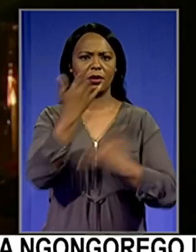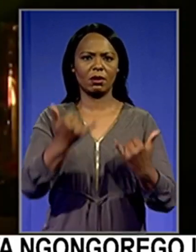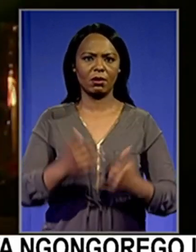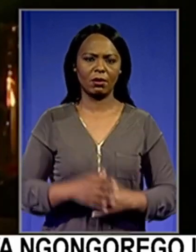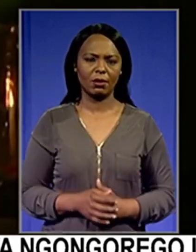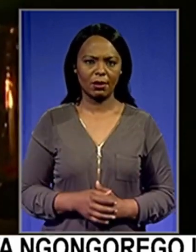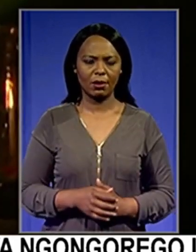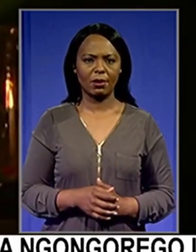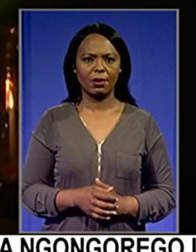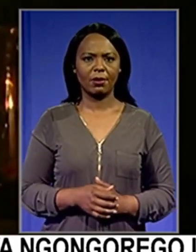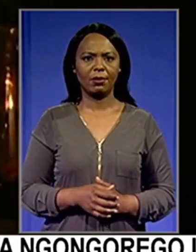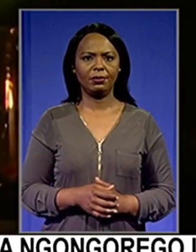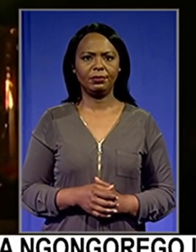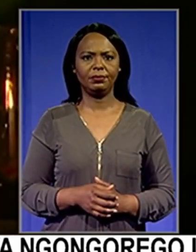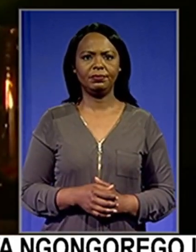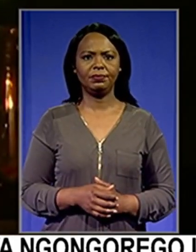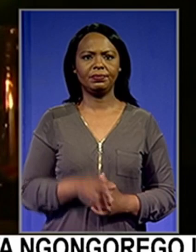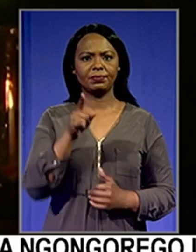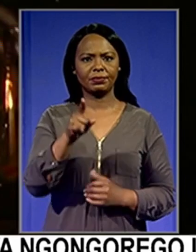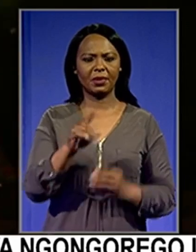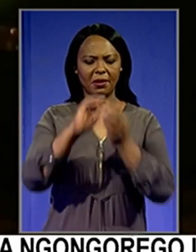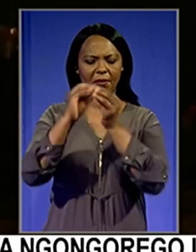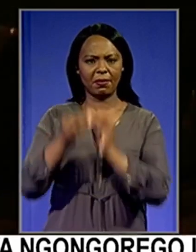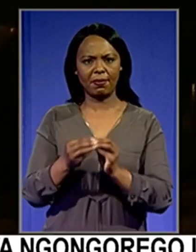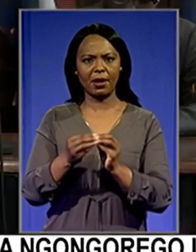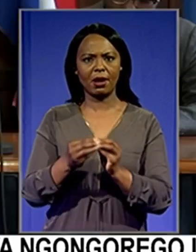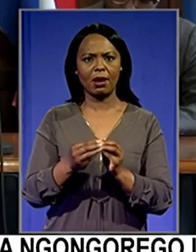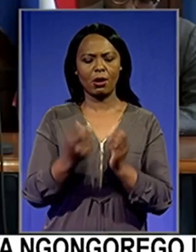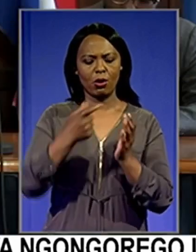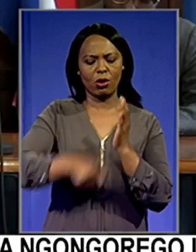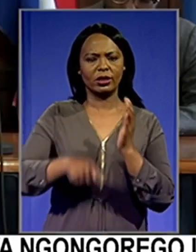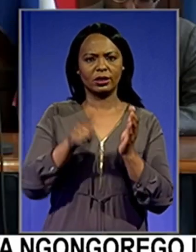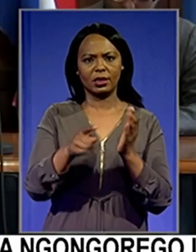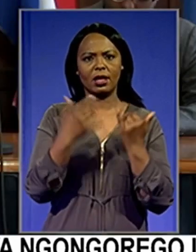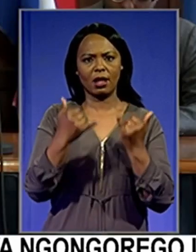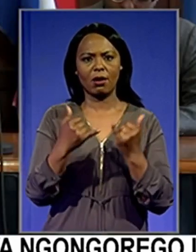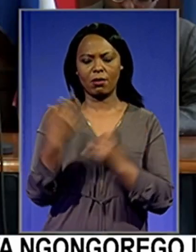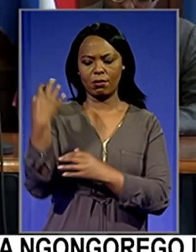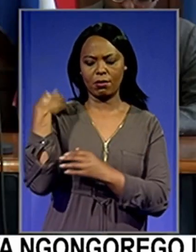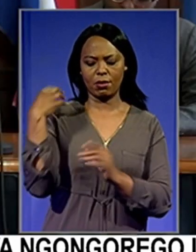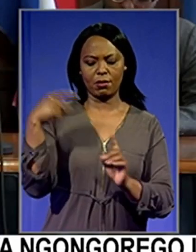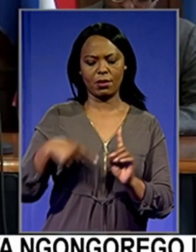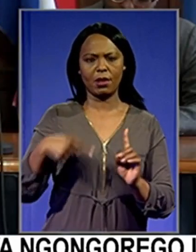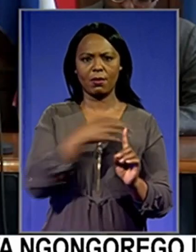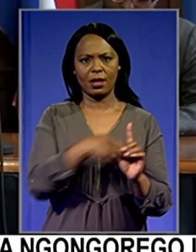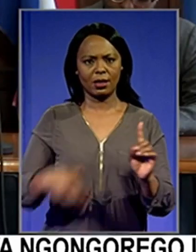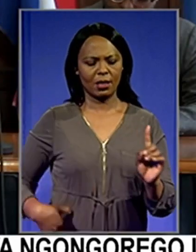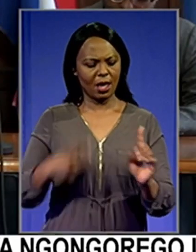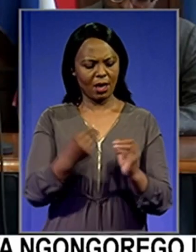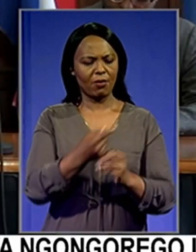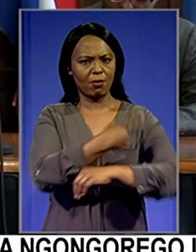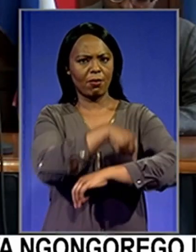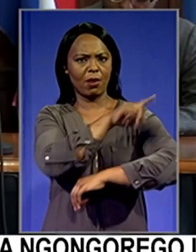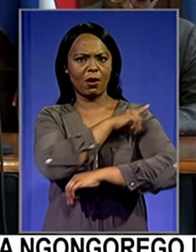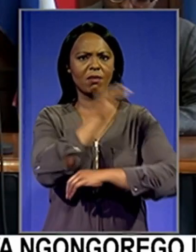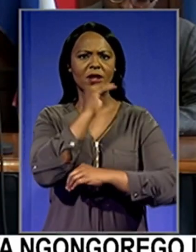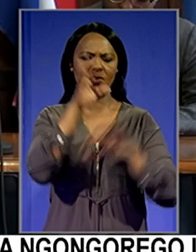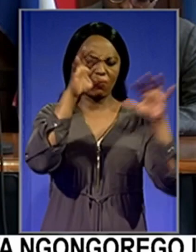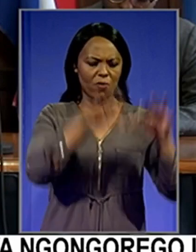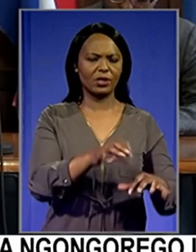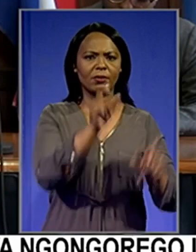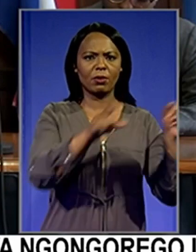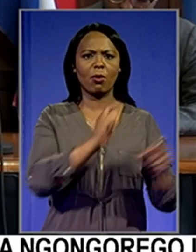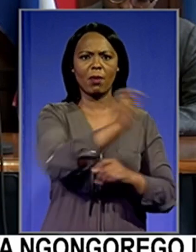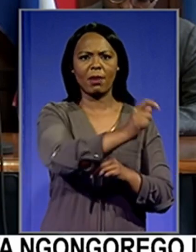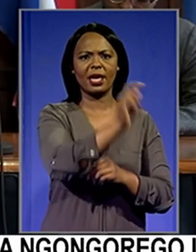uncover and expose these costly amendments. That the president has dictatorial powers to force taxpayers to pay millions more